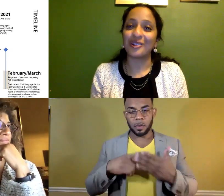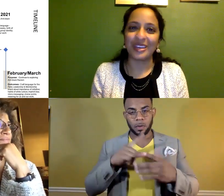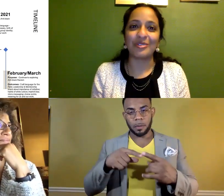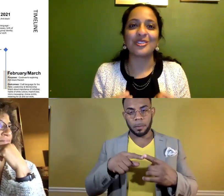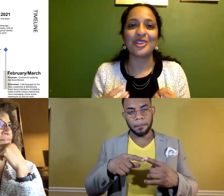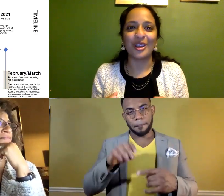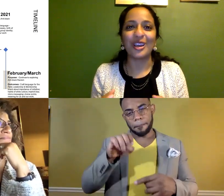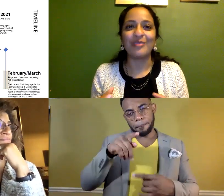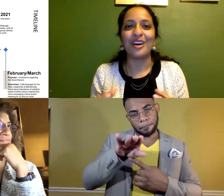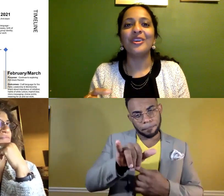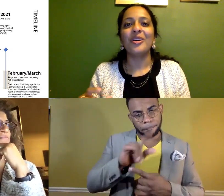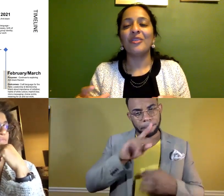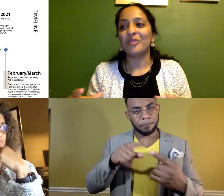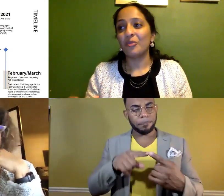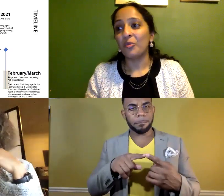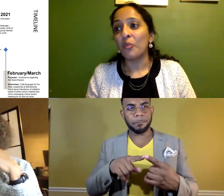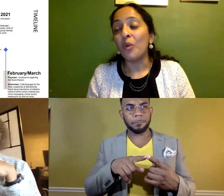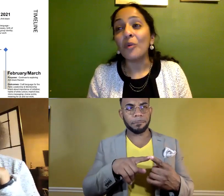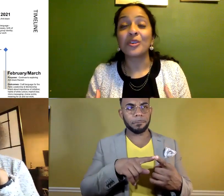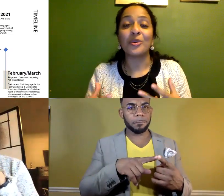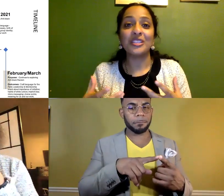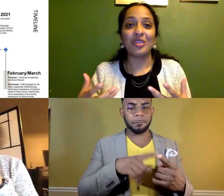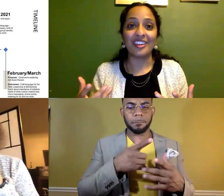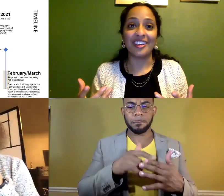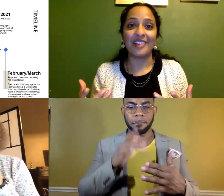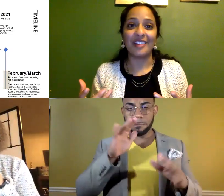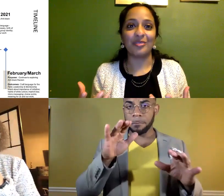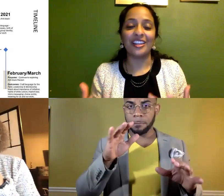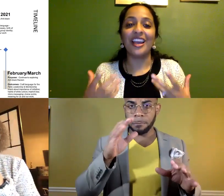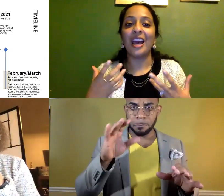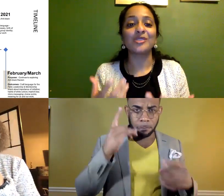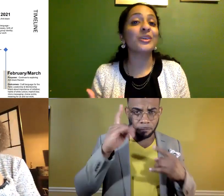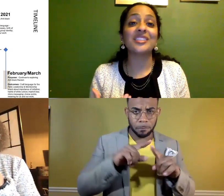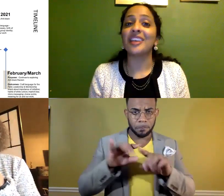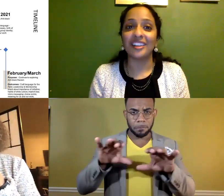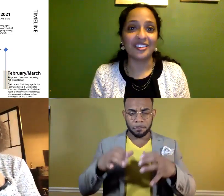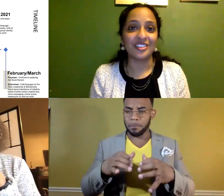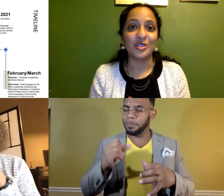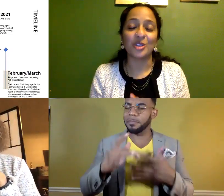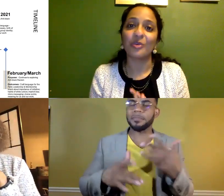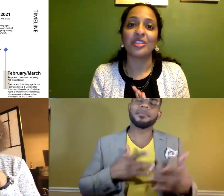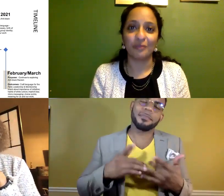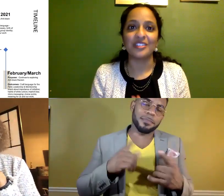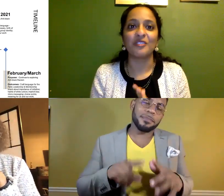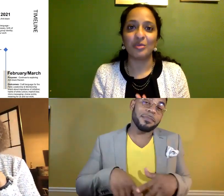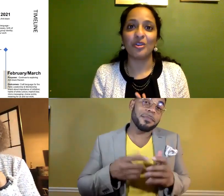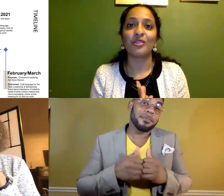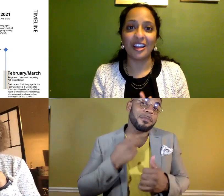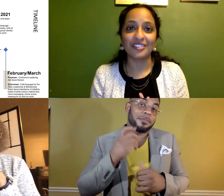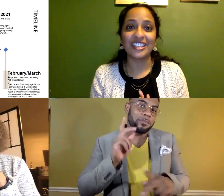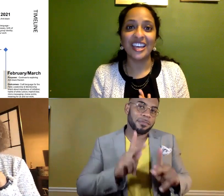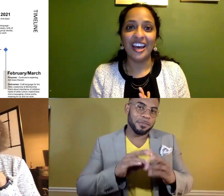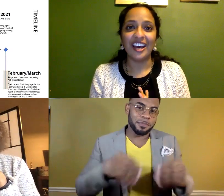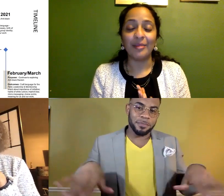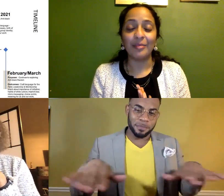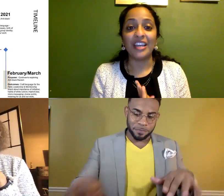about equity, when we're talking about what we're going to be thinking of as a party, I'm so excited to start with the voices of people on the